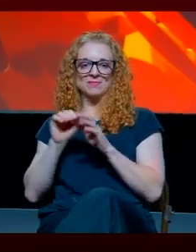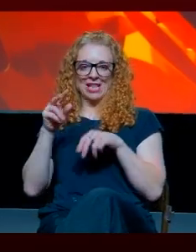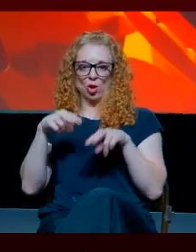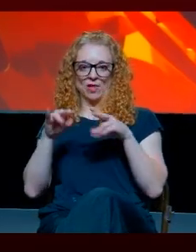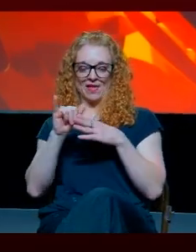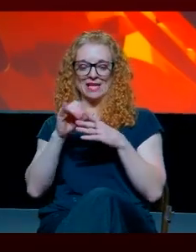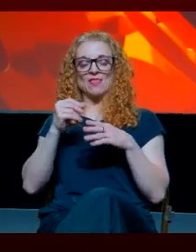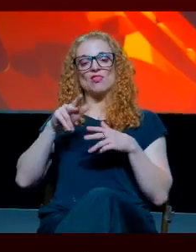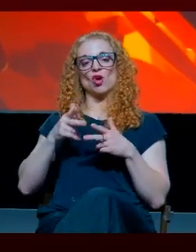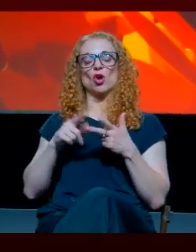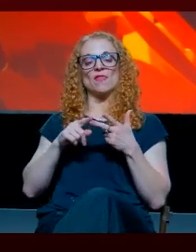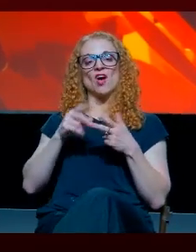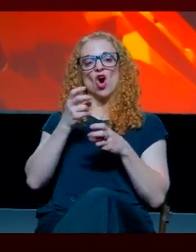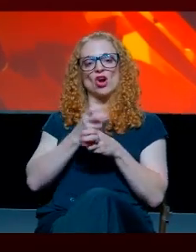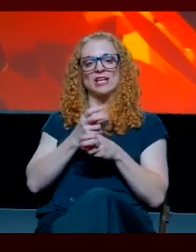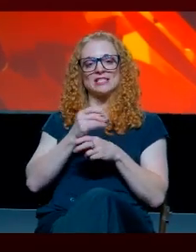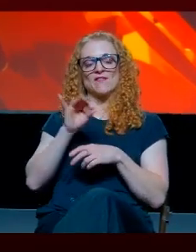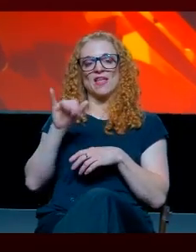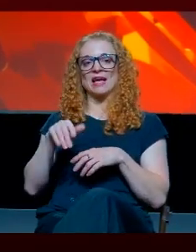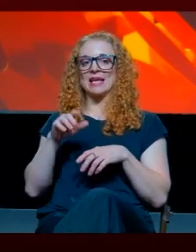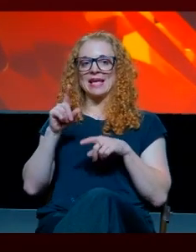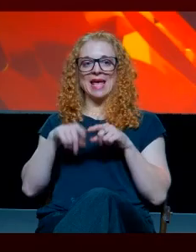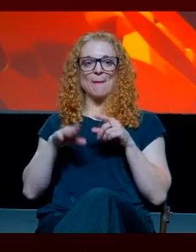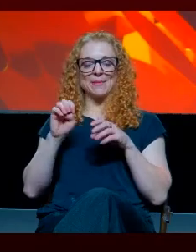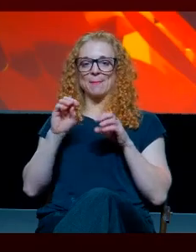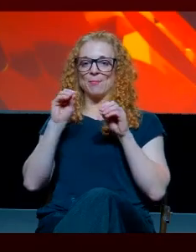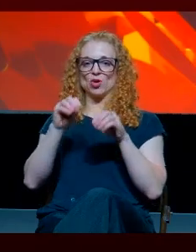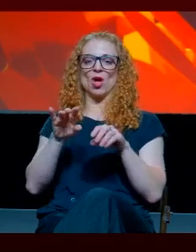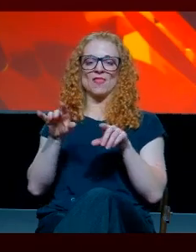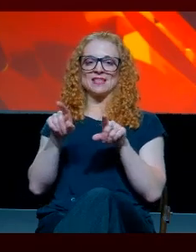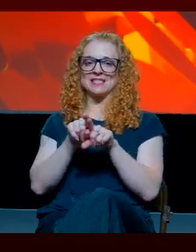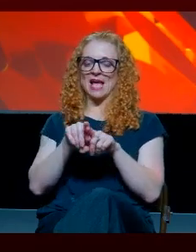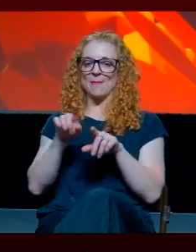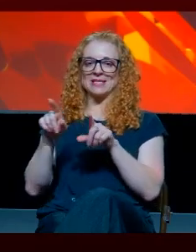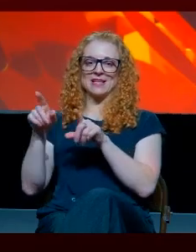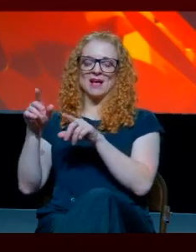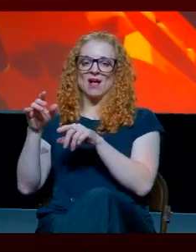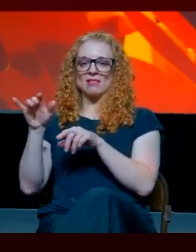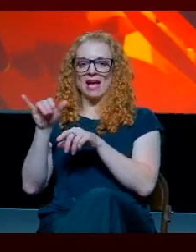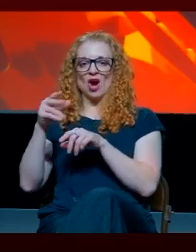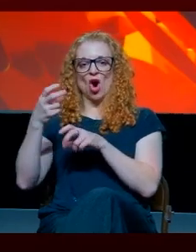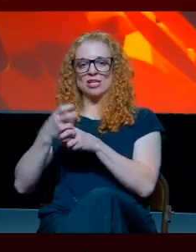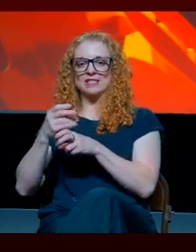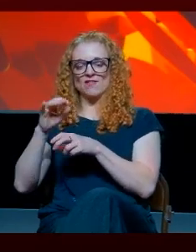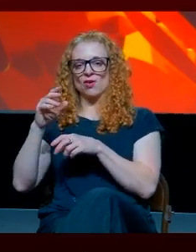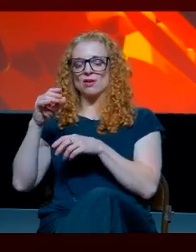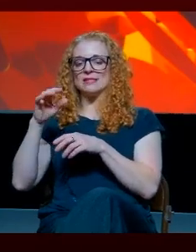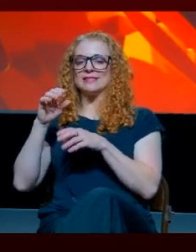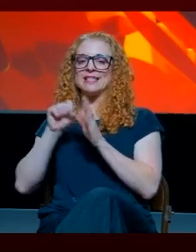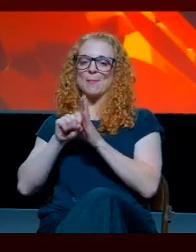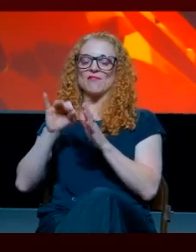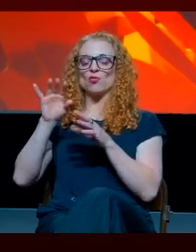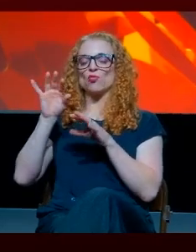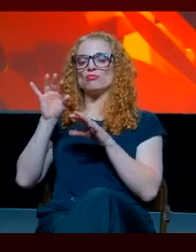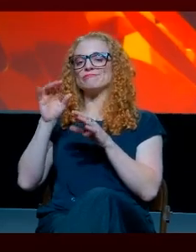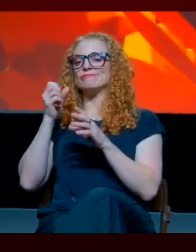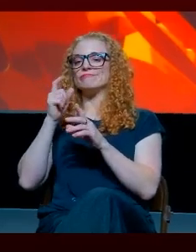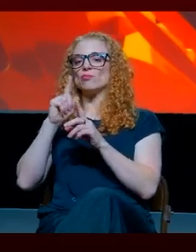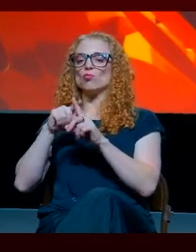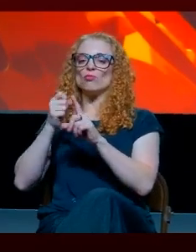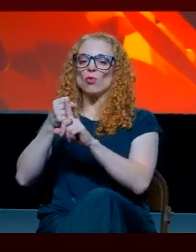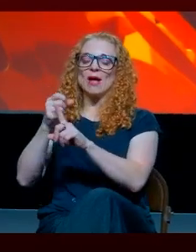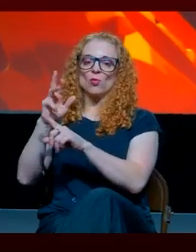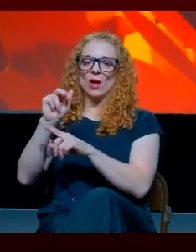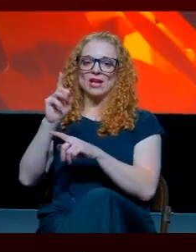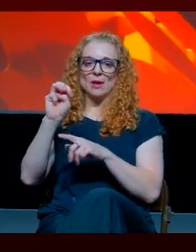third, the hardness of this cannot be put on the same grounding as the hardness of the sampling of random circuits. And I'll go and jump